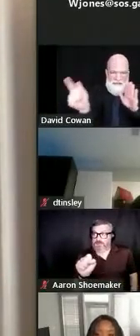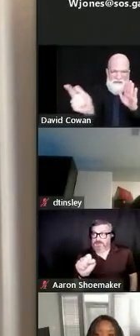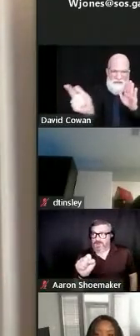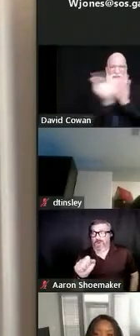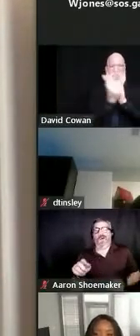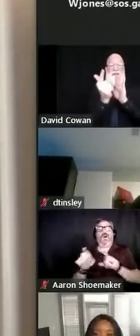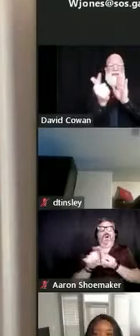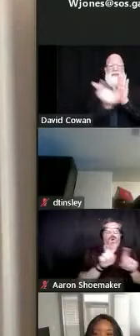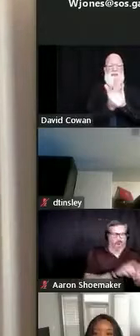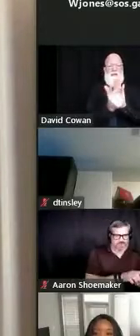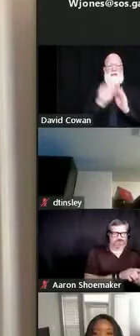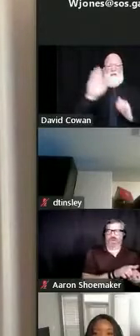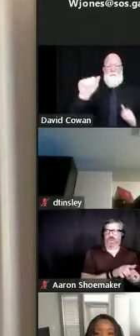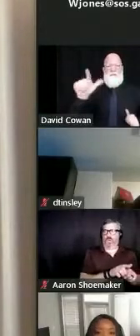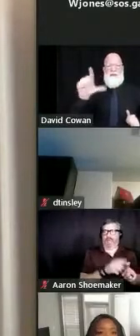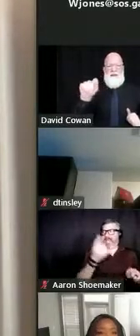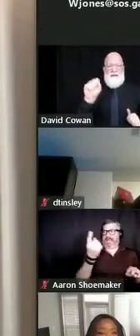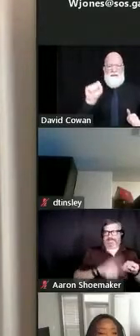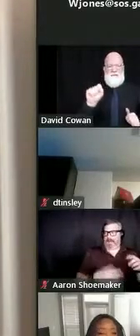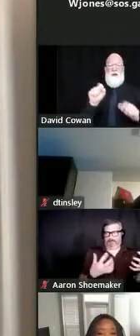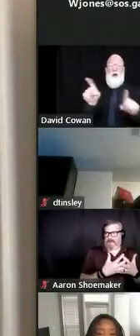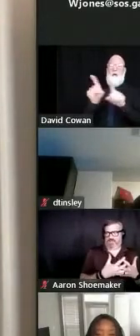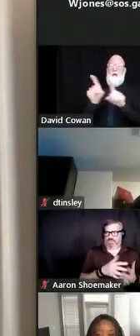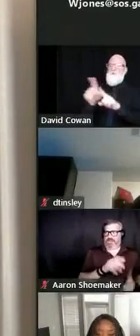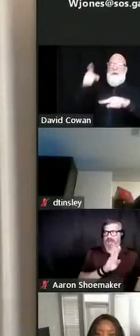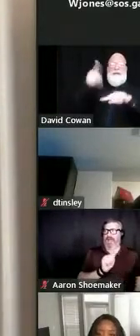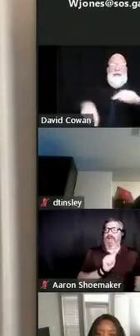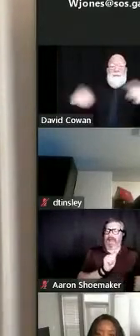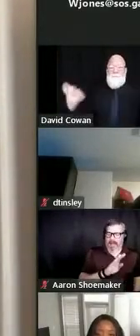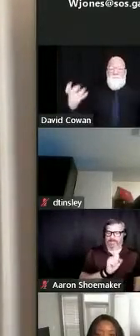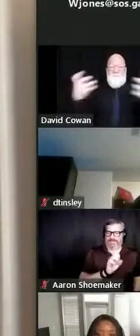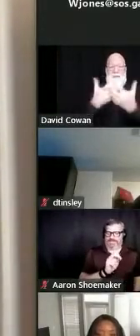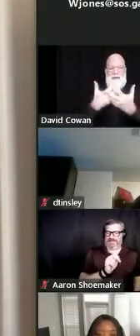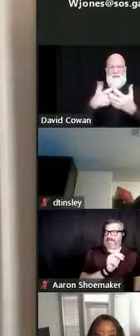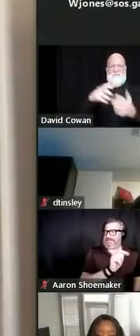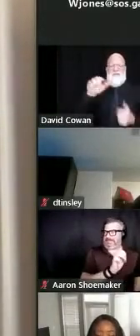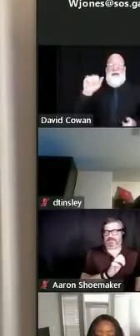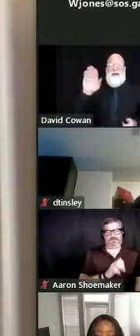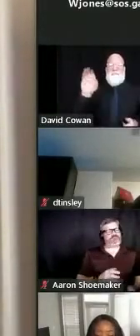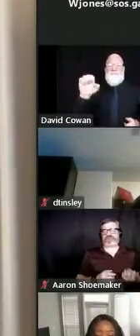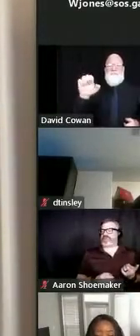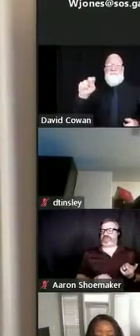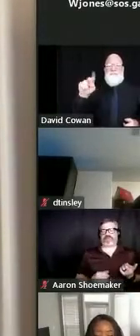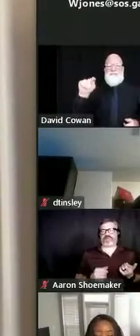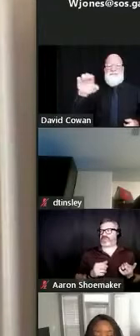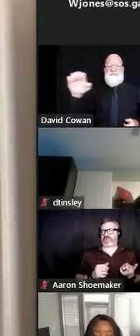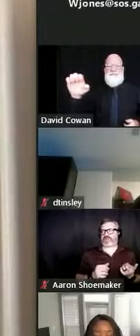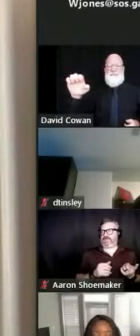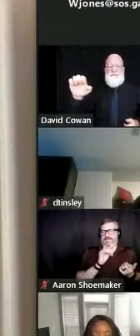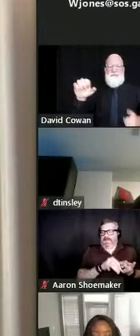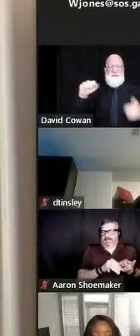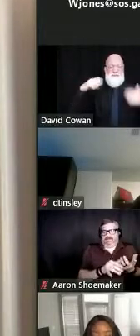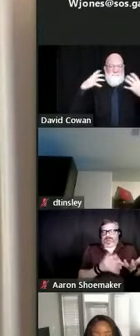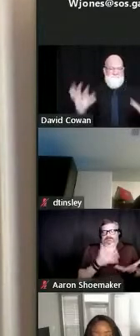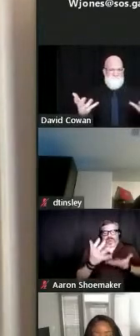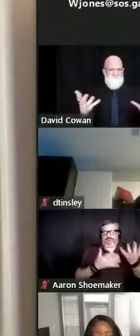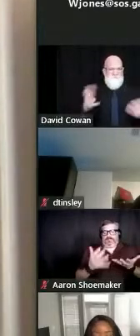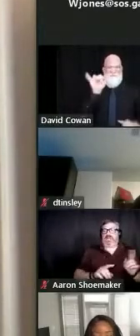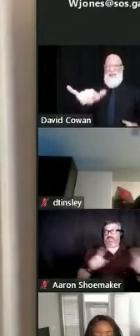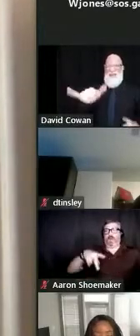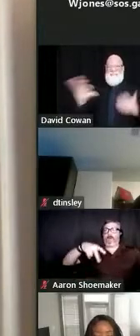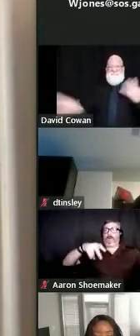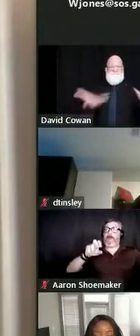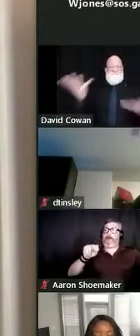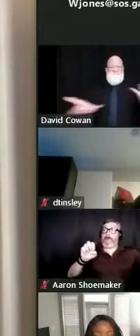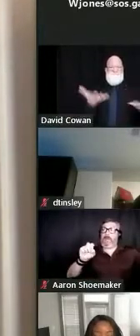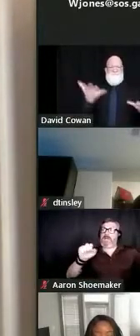claims because it is a a heavy heavy lift for people who follow the law and did did legally vote to have those boats then tossed out